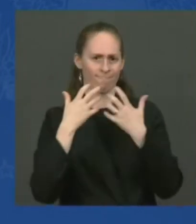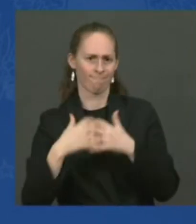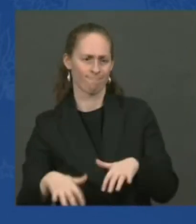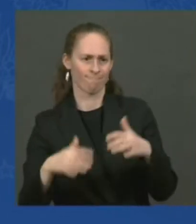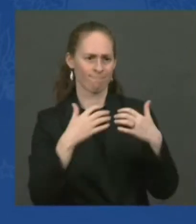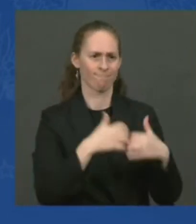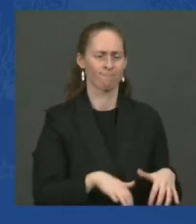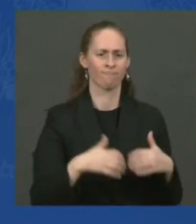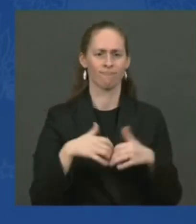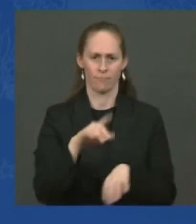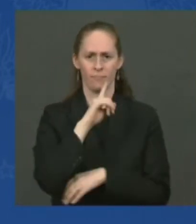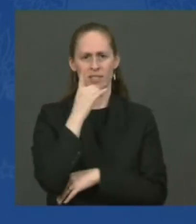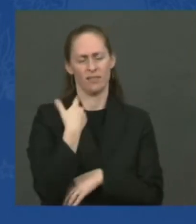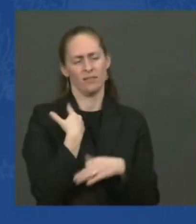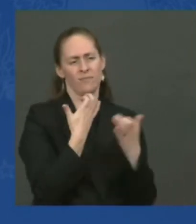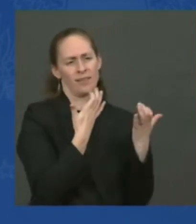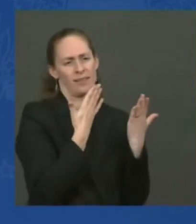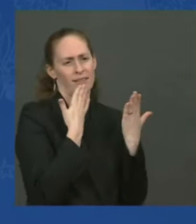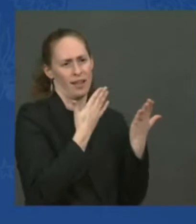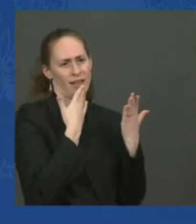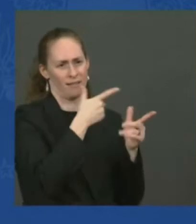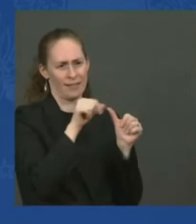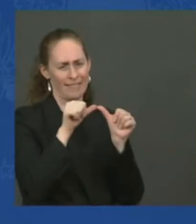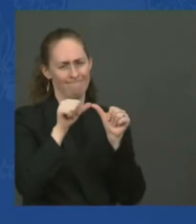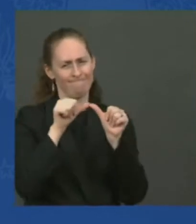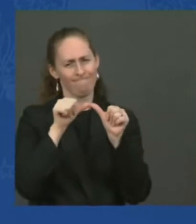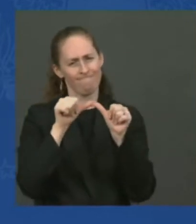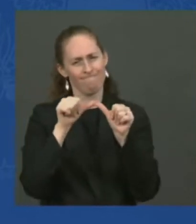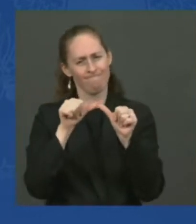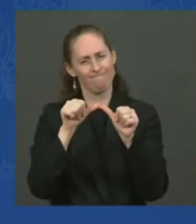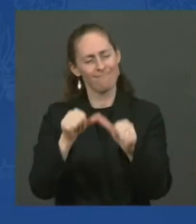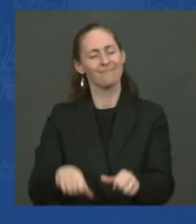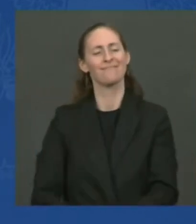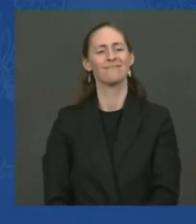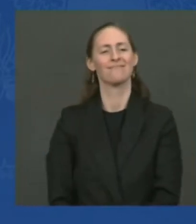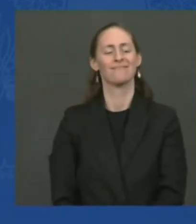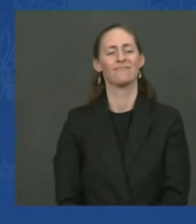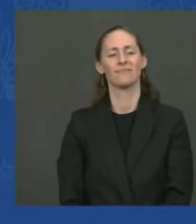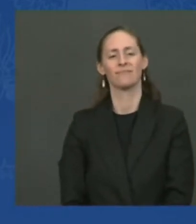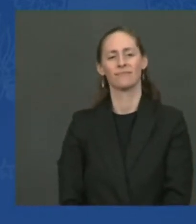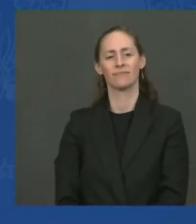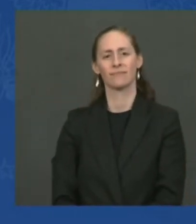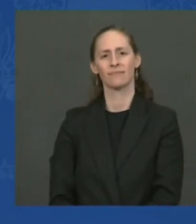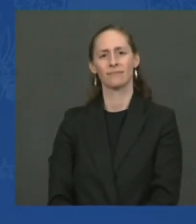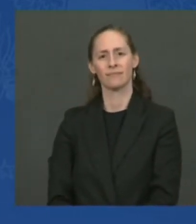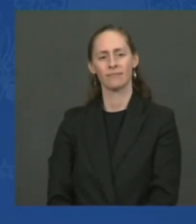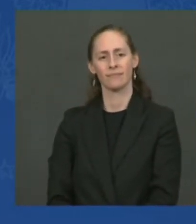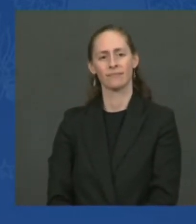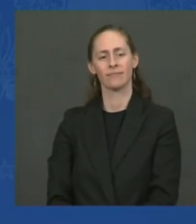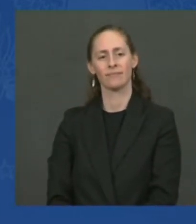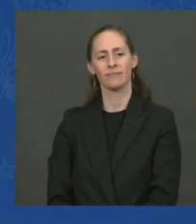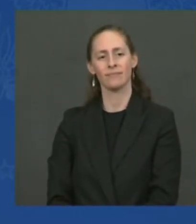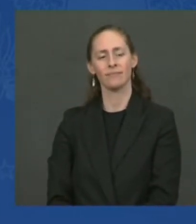infrastructure and sustainability. I do want to acknowledge Mr. Clyburn, who was taking great pride, I think almost blushing,